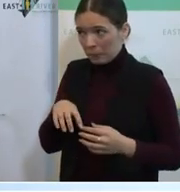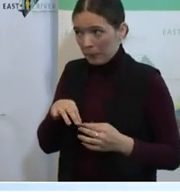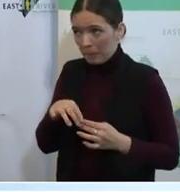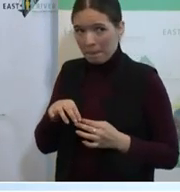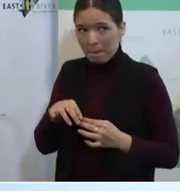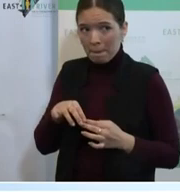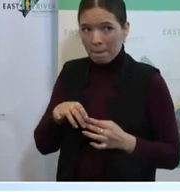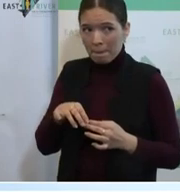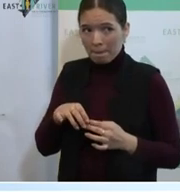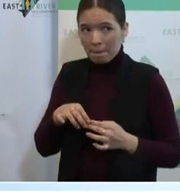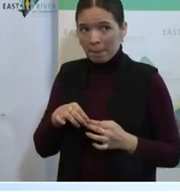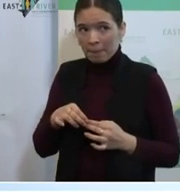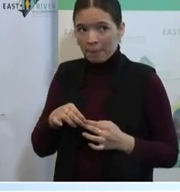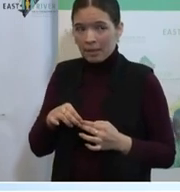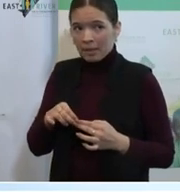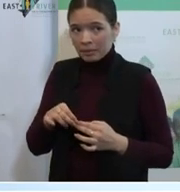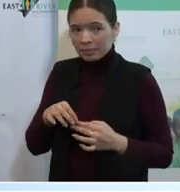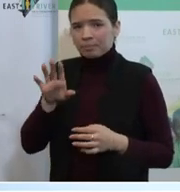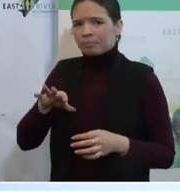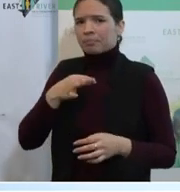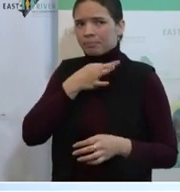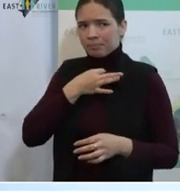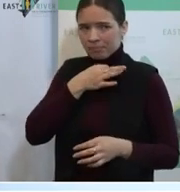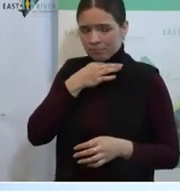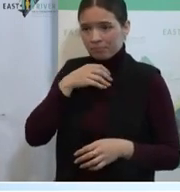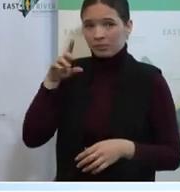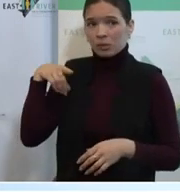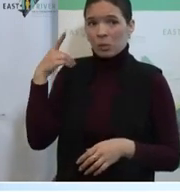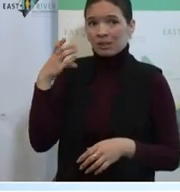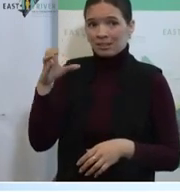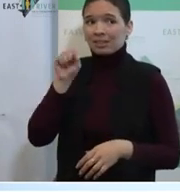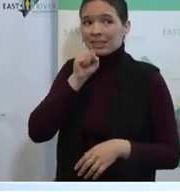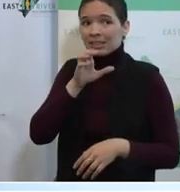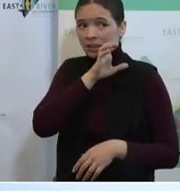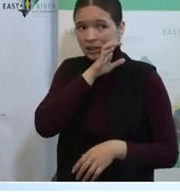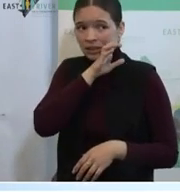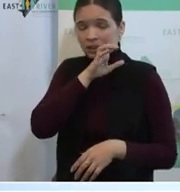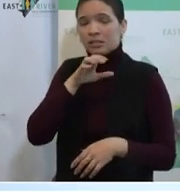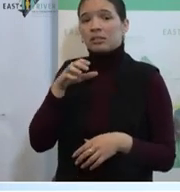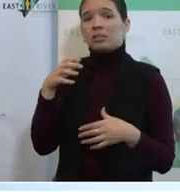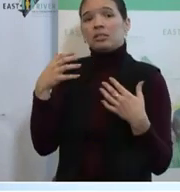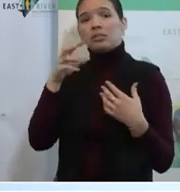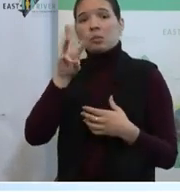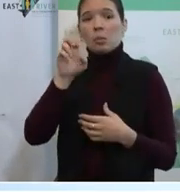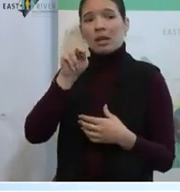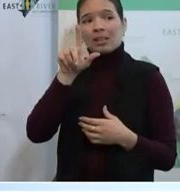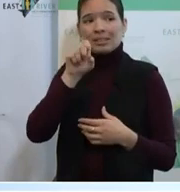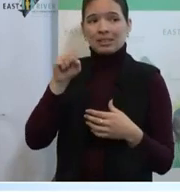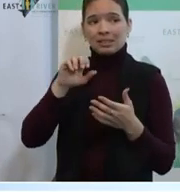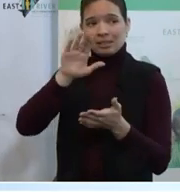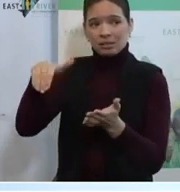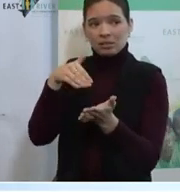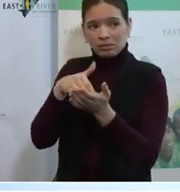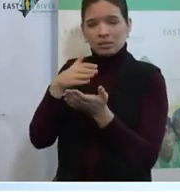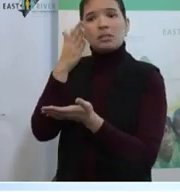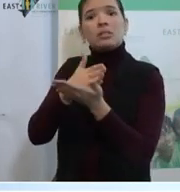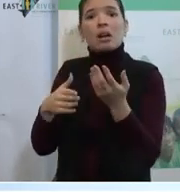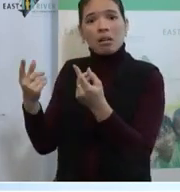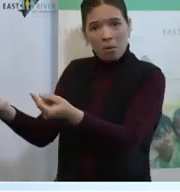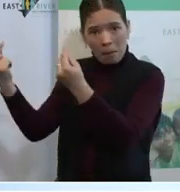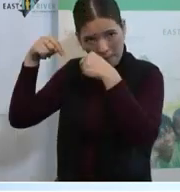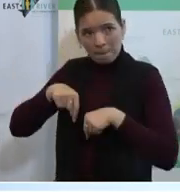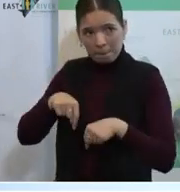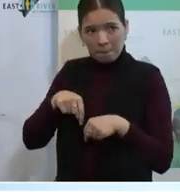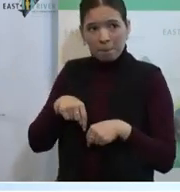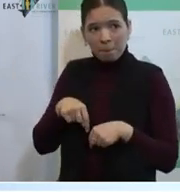Washington Seniors Wellness Center would love to have someone to come in and talk to us about financial literacy. So